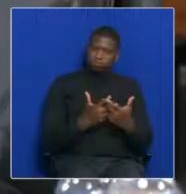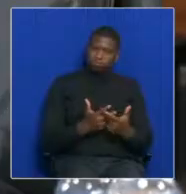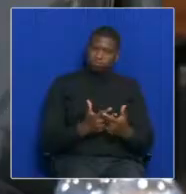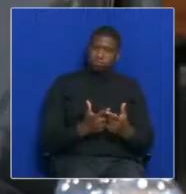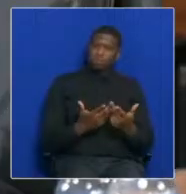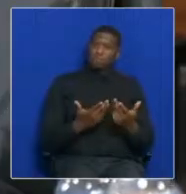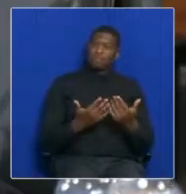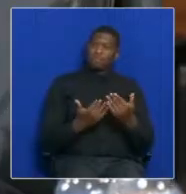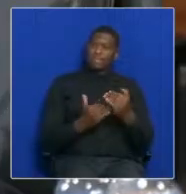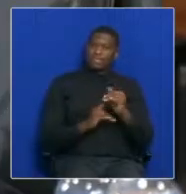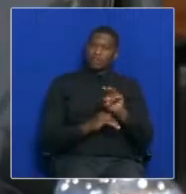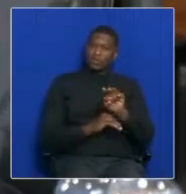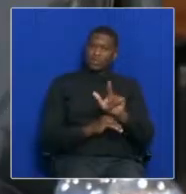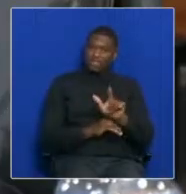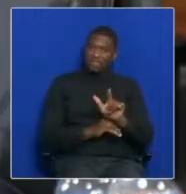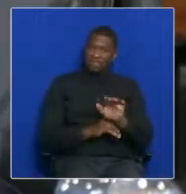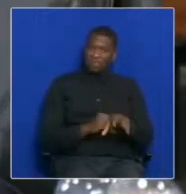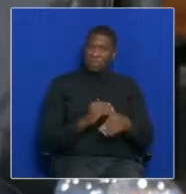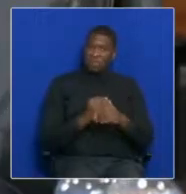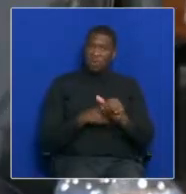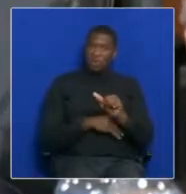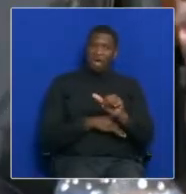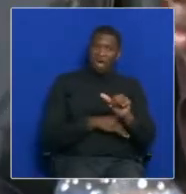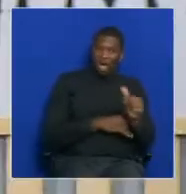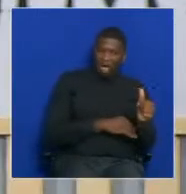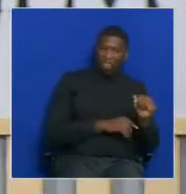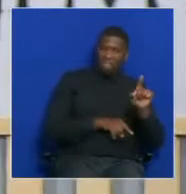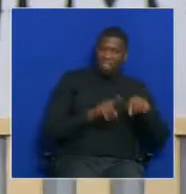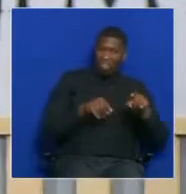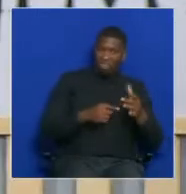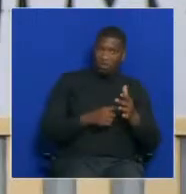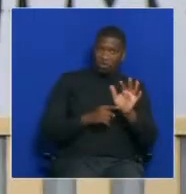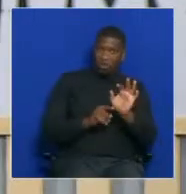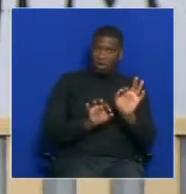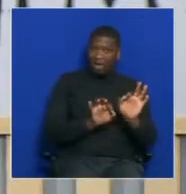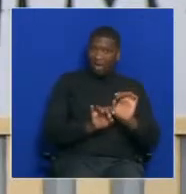ones emanated from other law enforcement agencies?